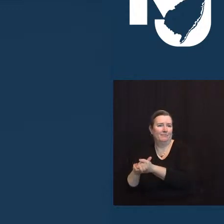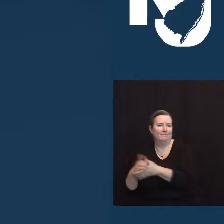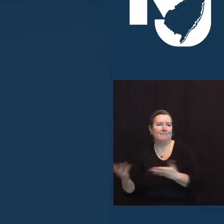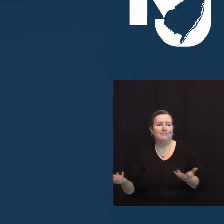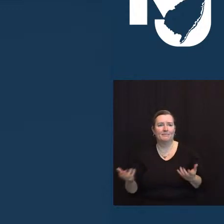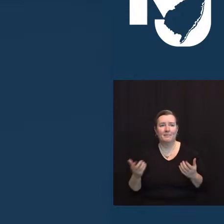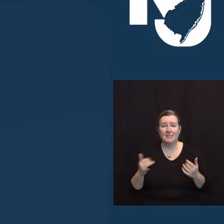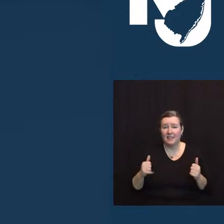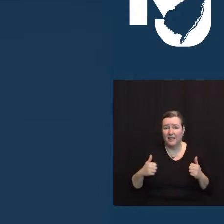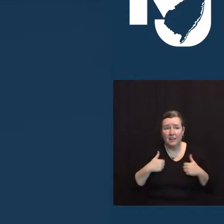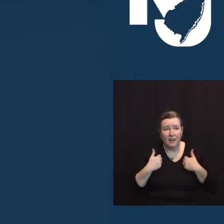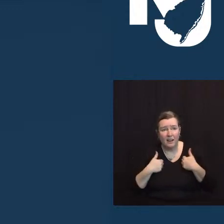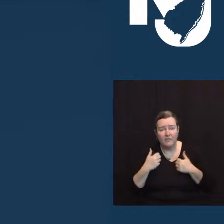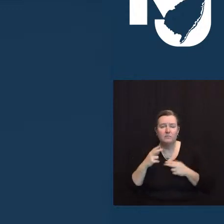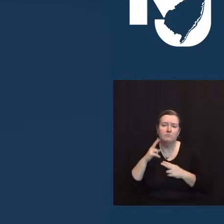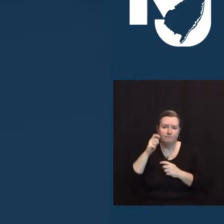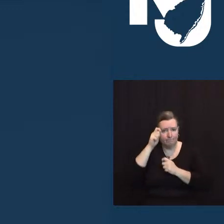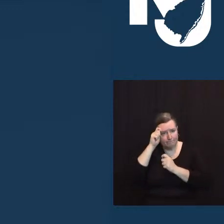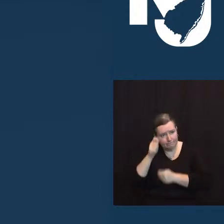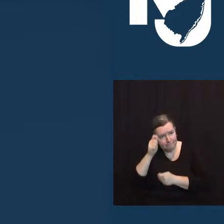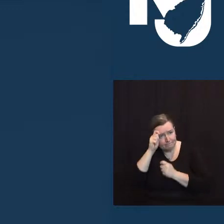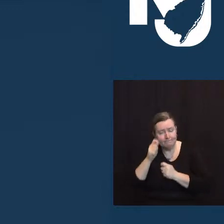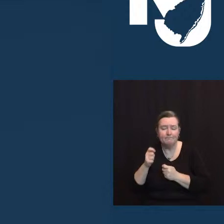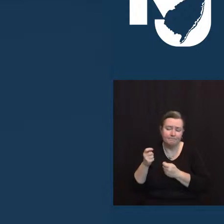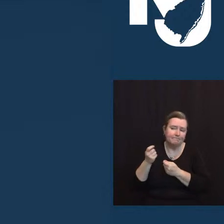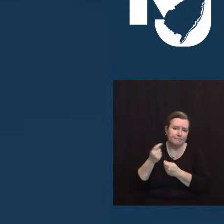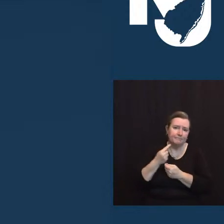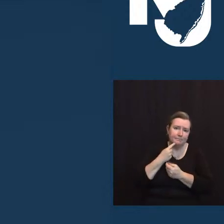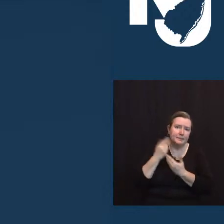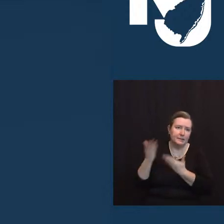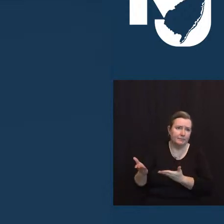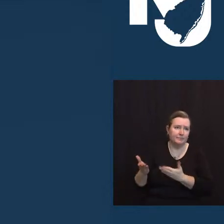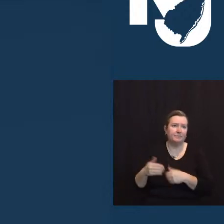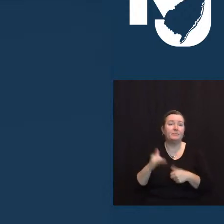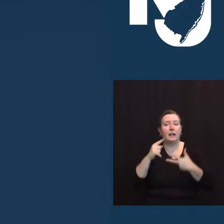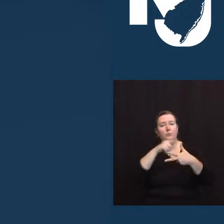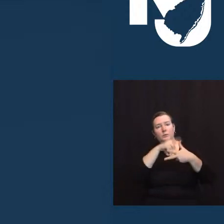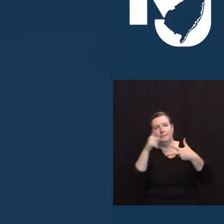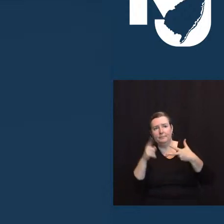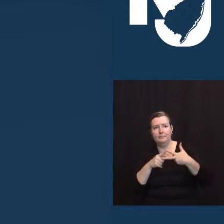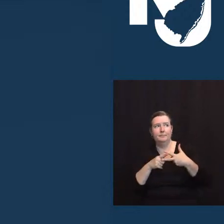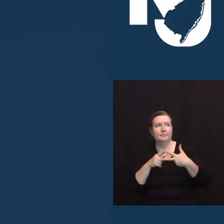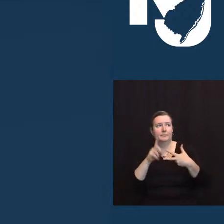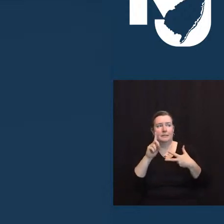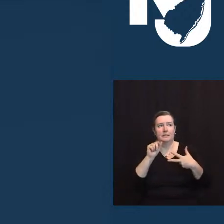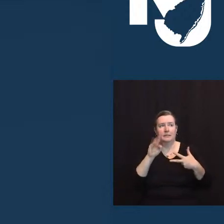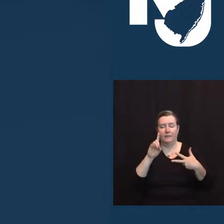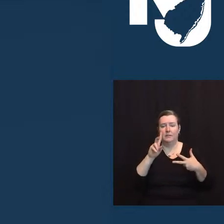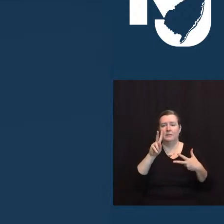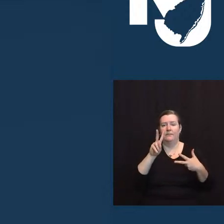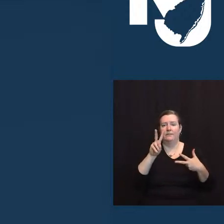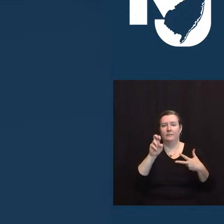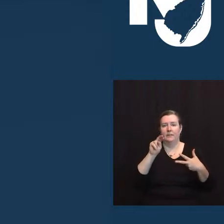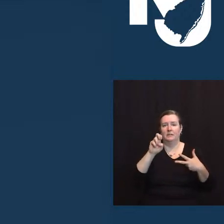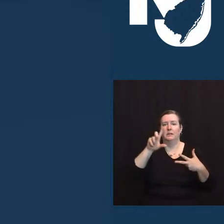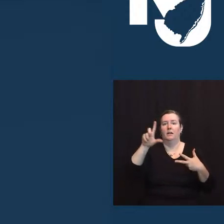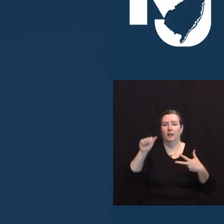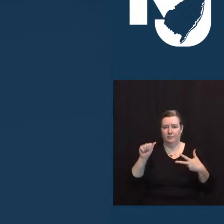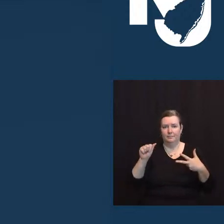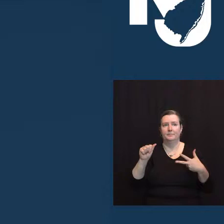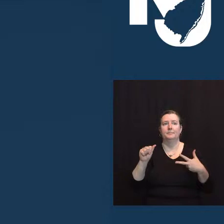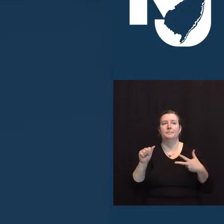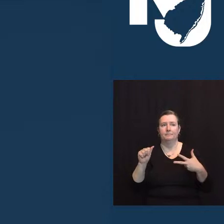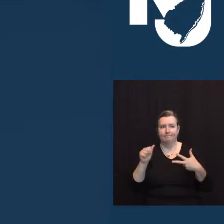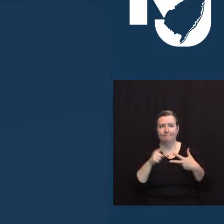all will. And we also remember David Vanella, Runamede's Mr. Mayor. He passed away 1 week ago